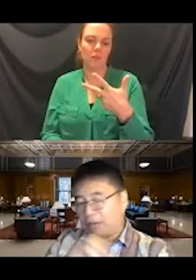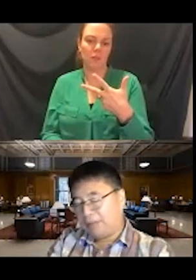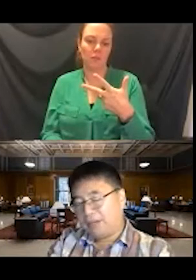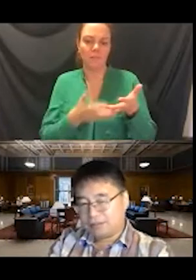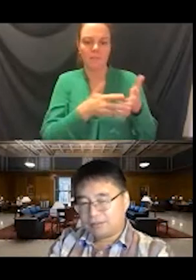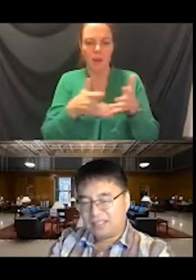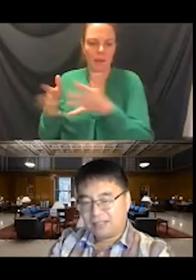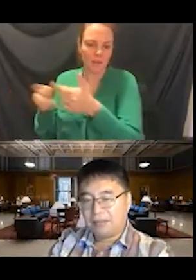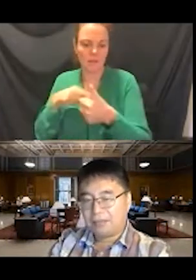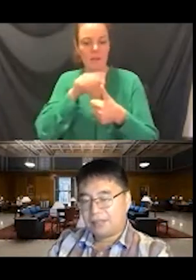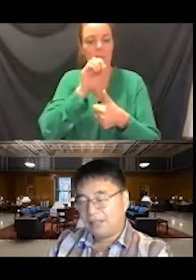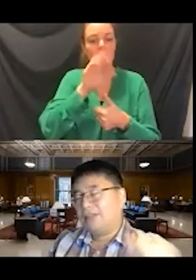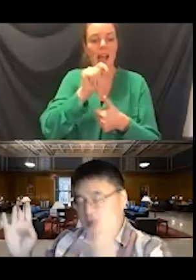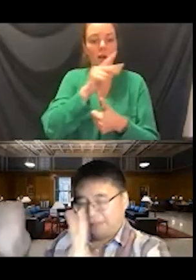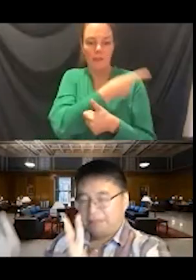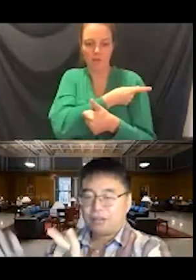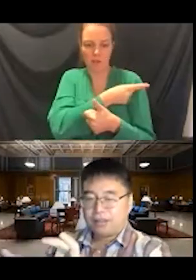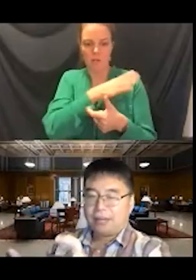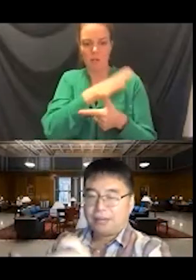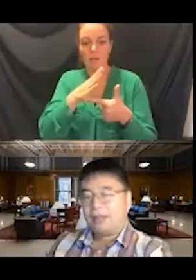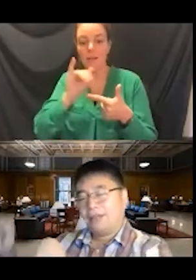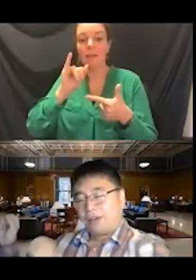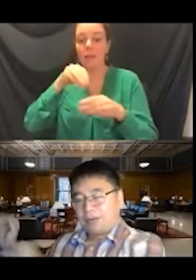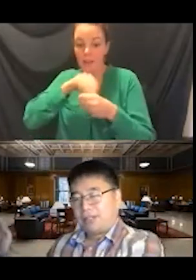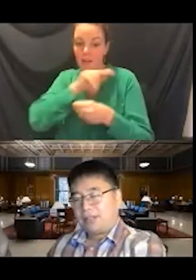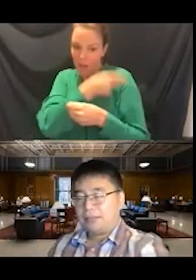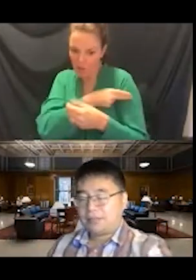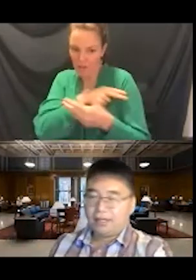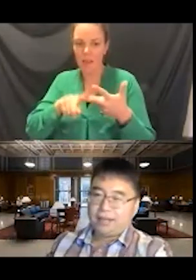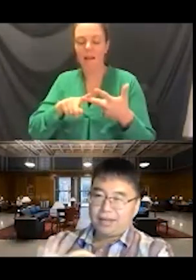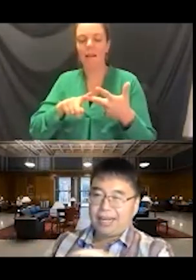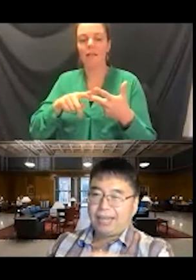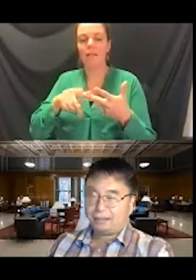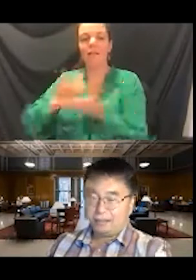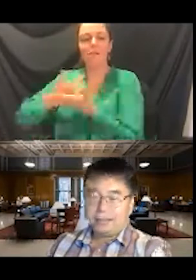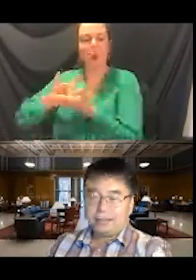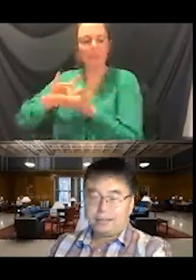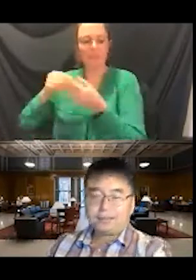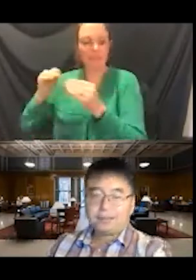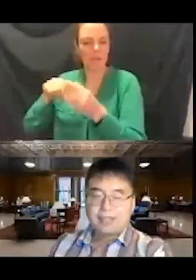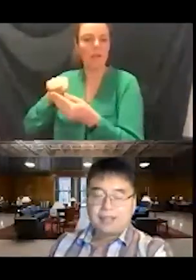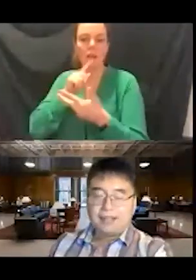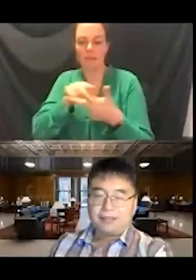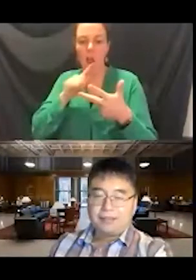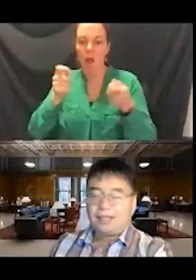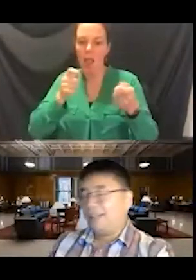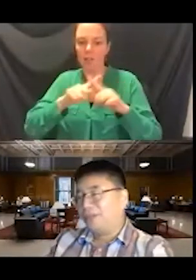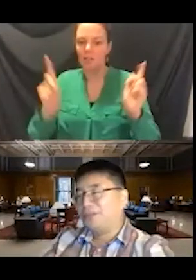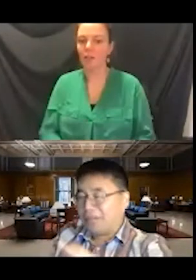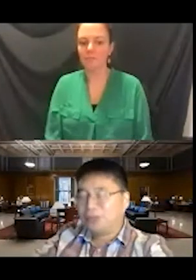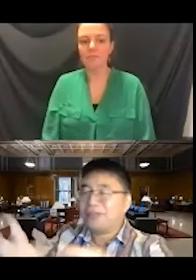There's the outpatient claims, there's the inpatient claims, and the pharmacy claims, and they're handled differently.